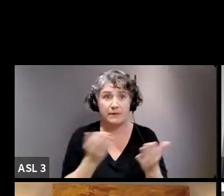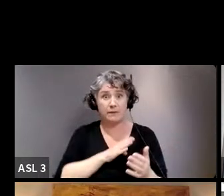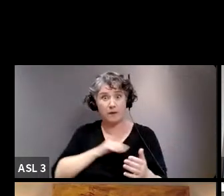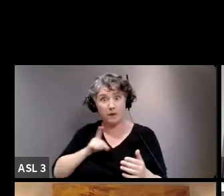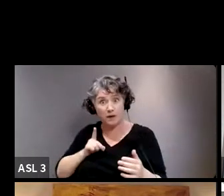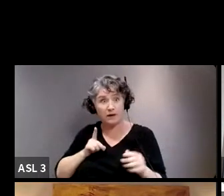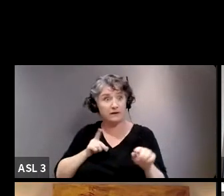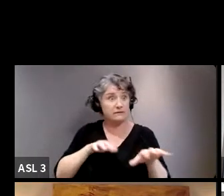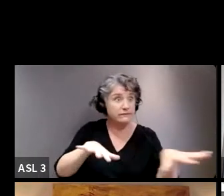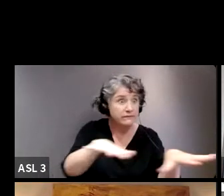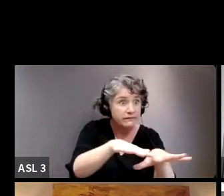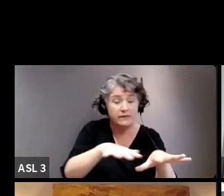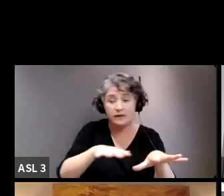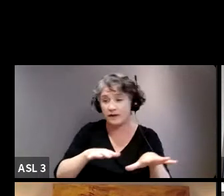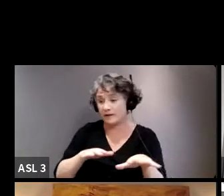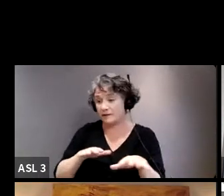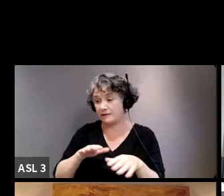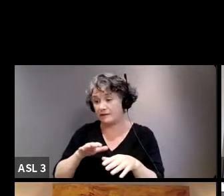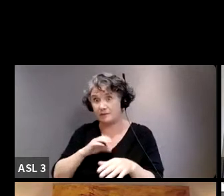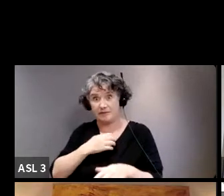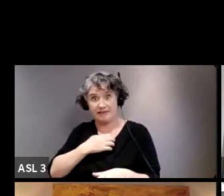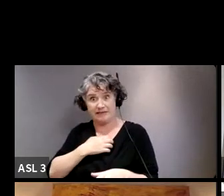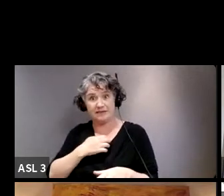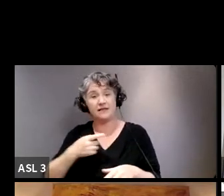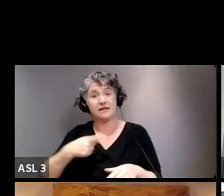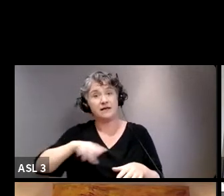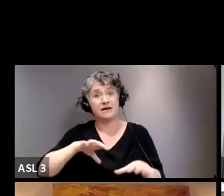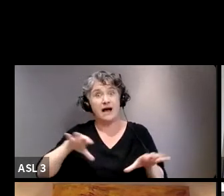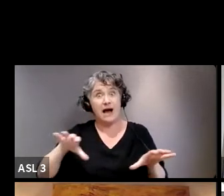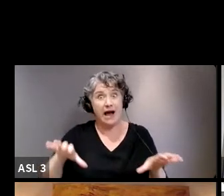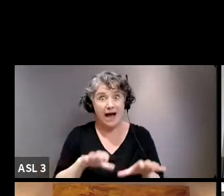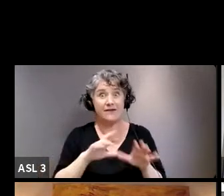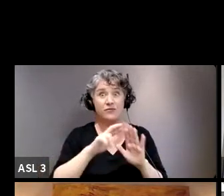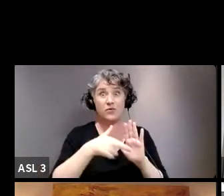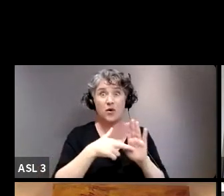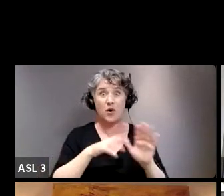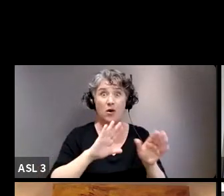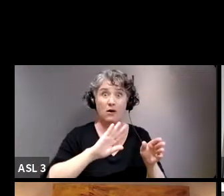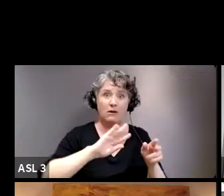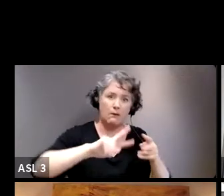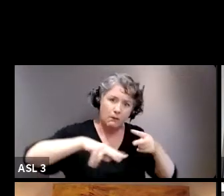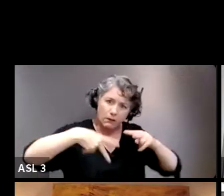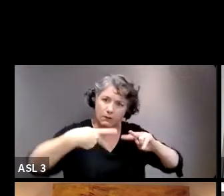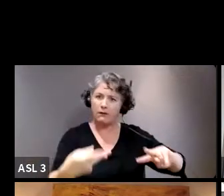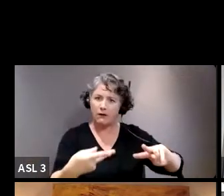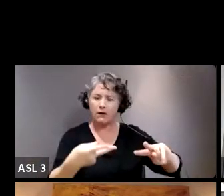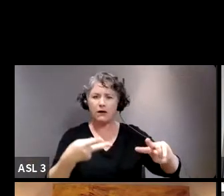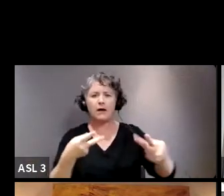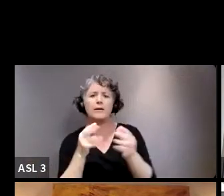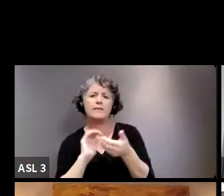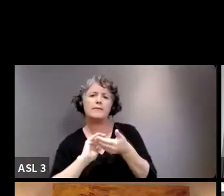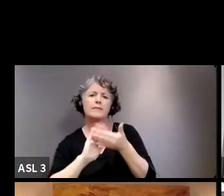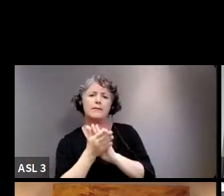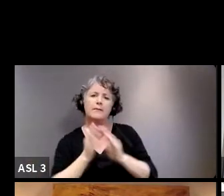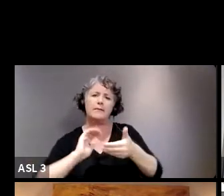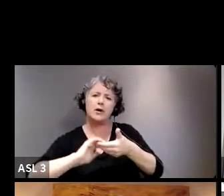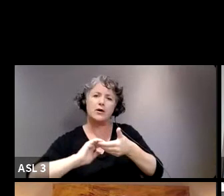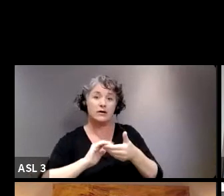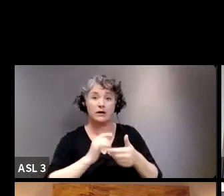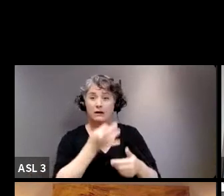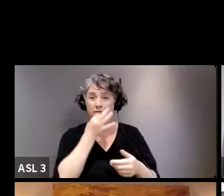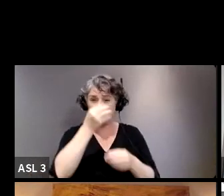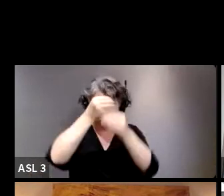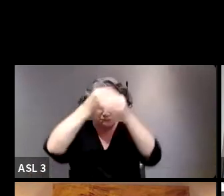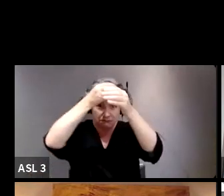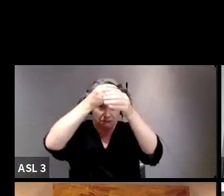us us taking an active role and stepping back if you will and being a partner at the table and not leading the table and turning into the expertise um